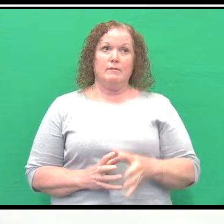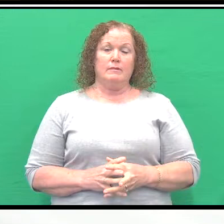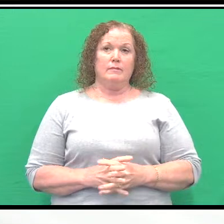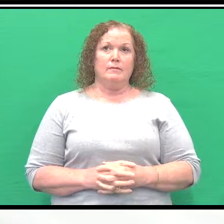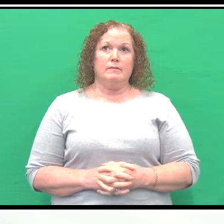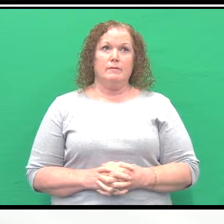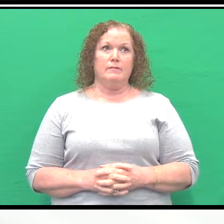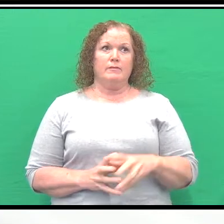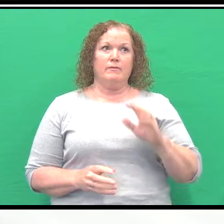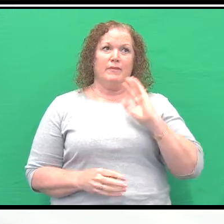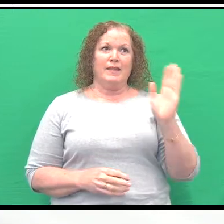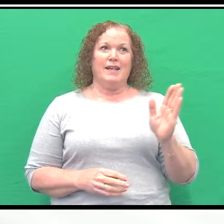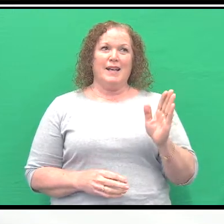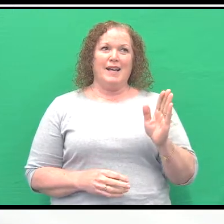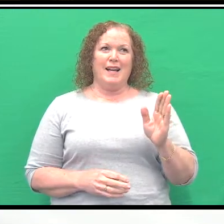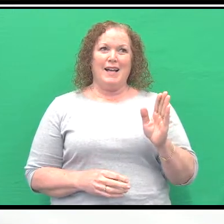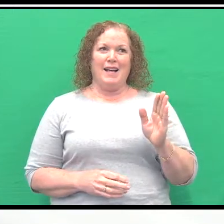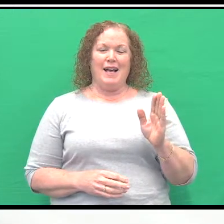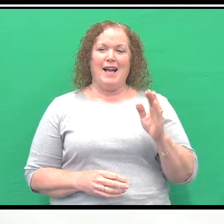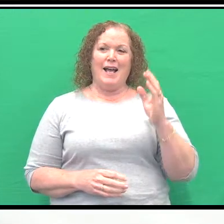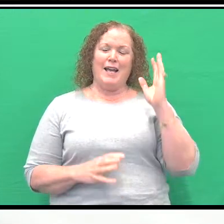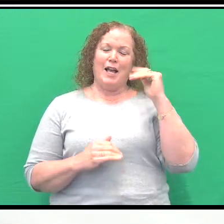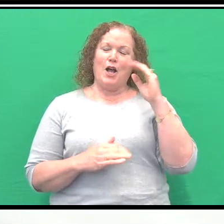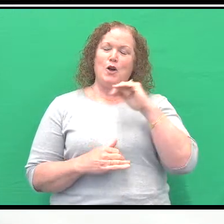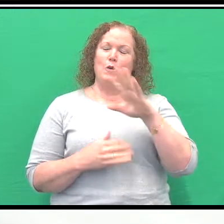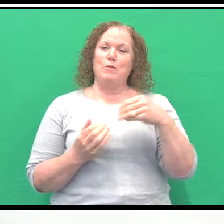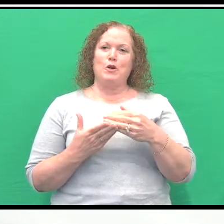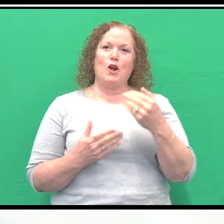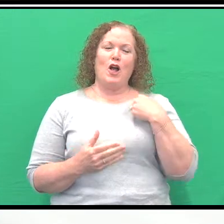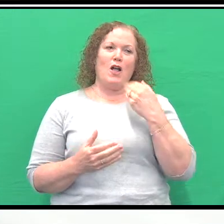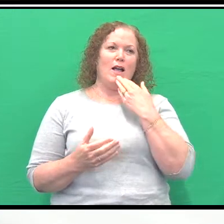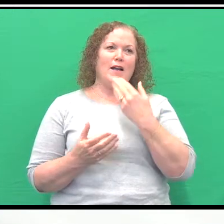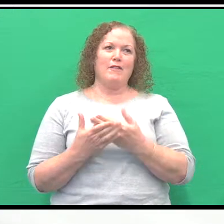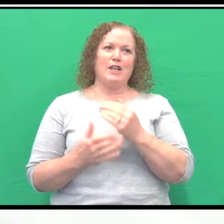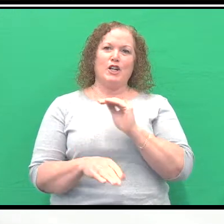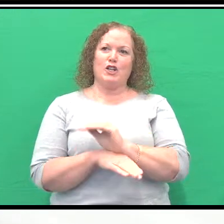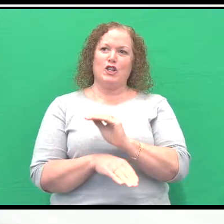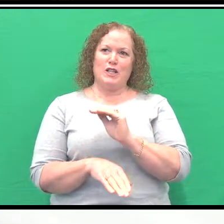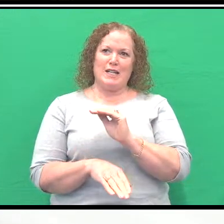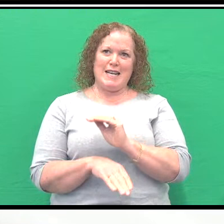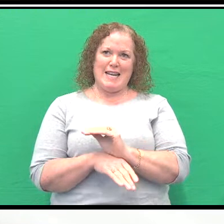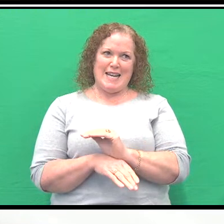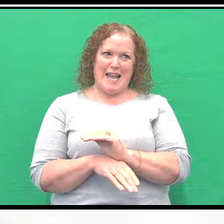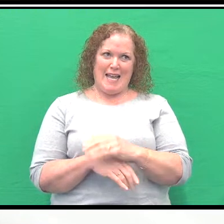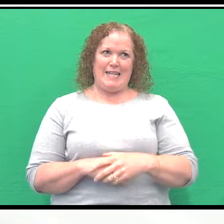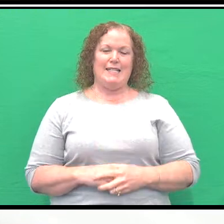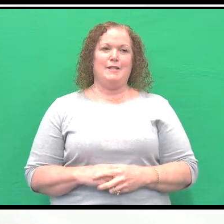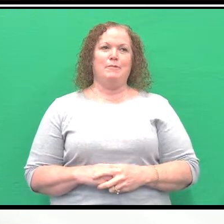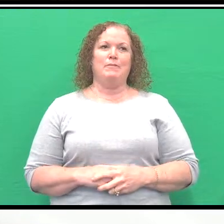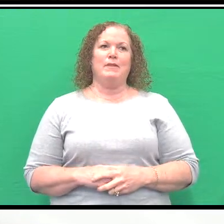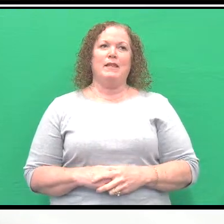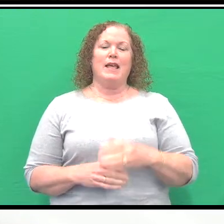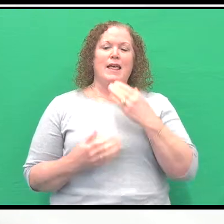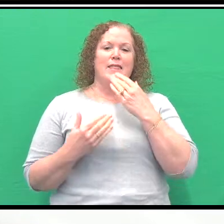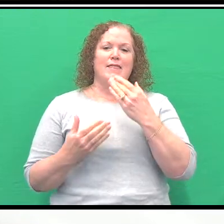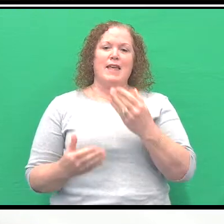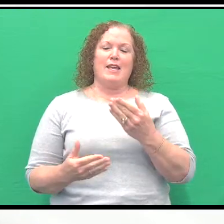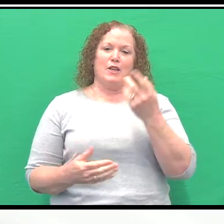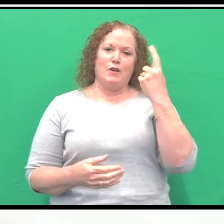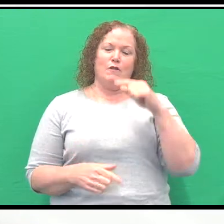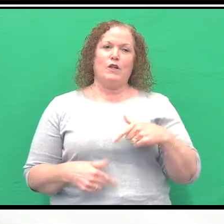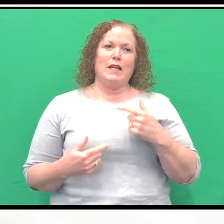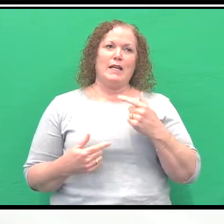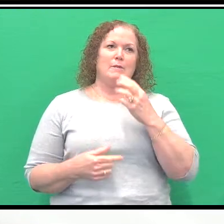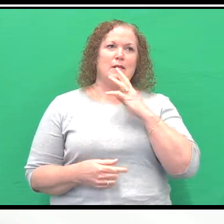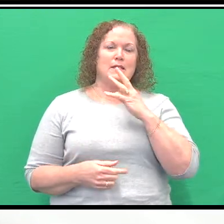Hi, everyone. I hope everyone's having a good night tonight. Thank you for letting me have the opportunity to speak. My name is Kiona Corona, and I'm from Palm